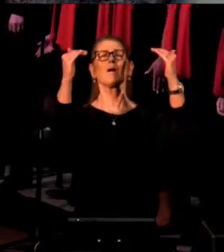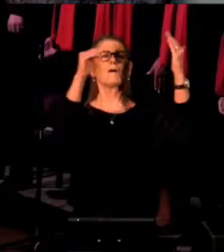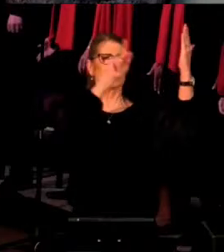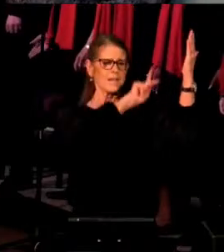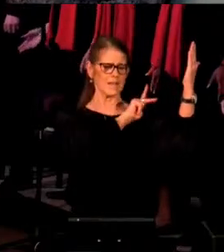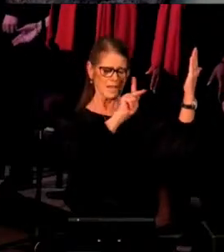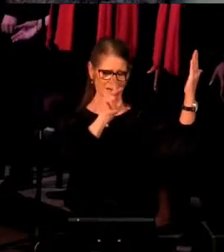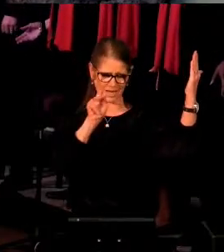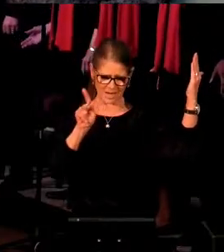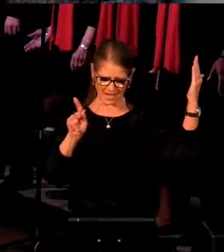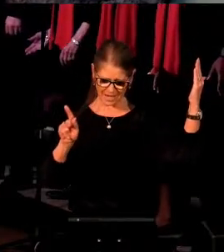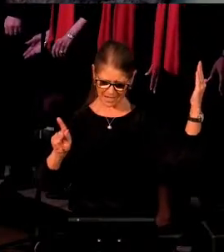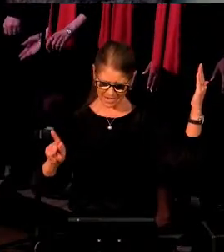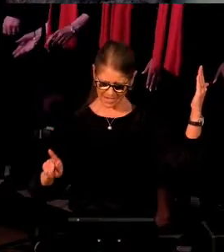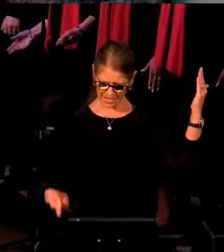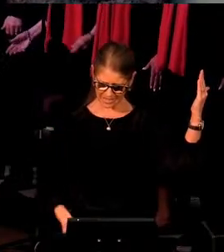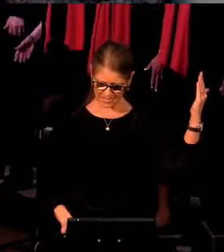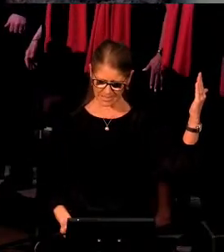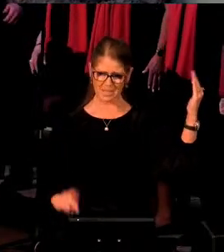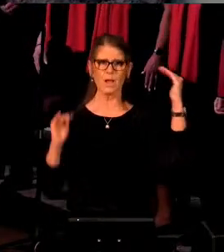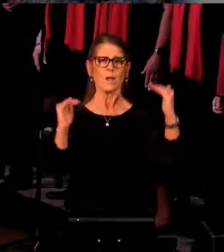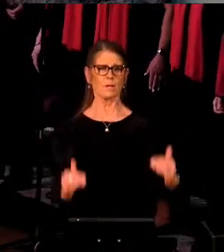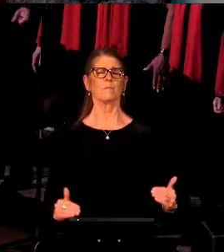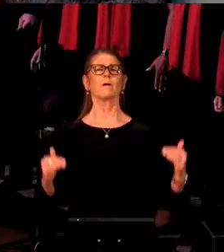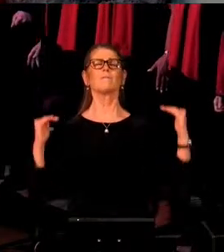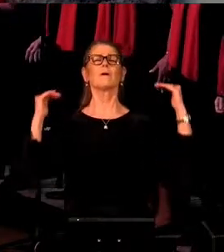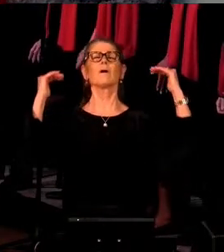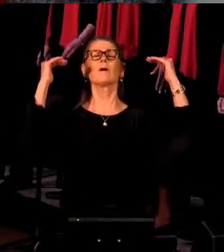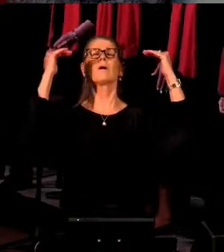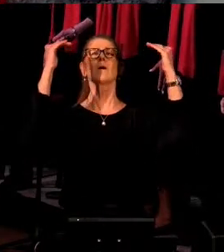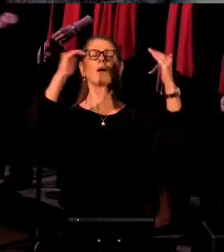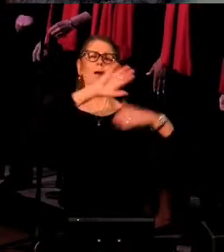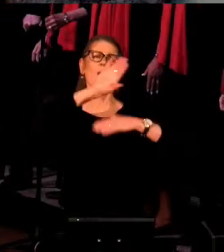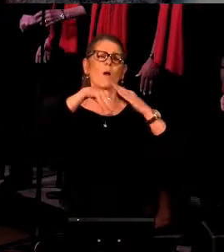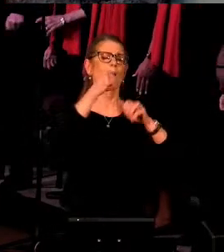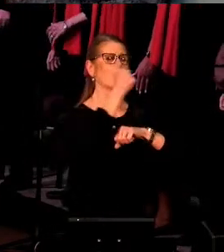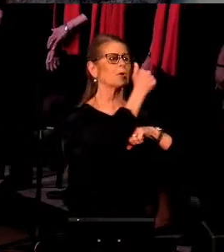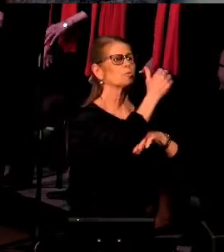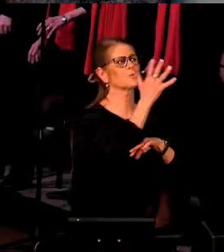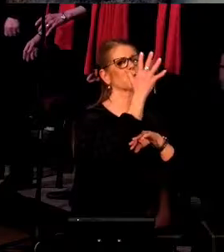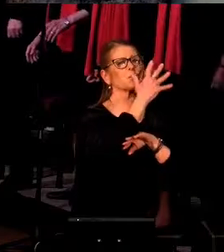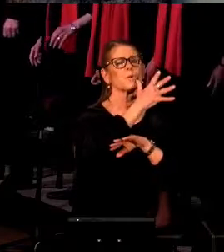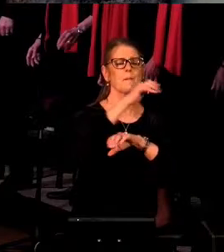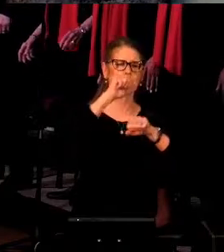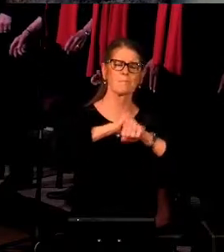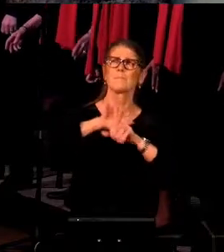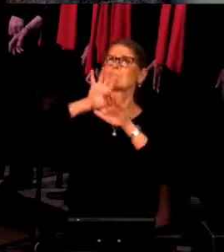Above all powers, above all kings, above all nations.